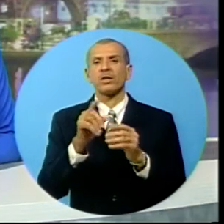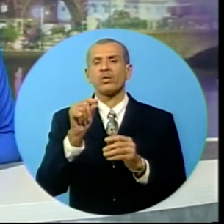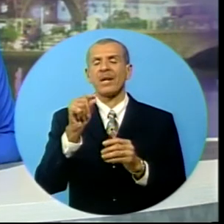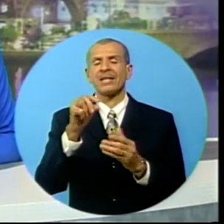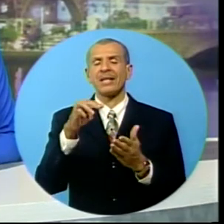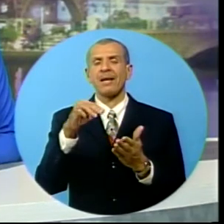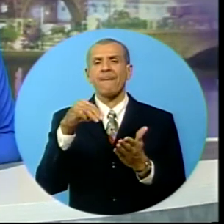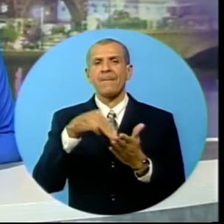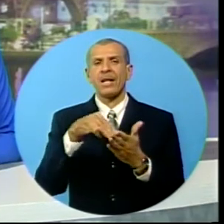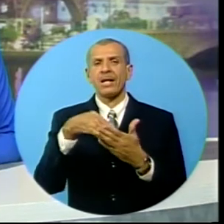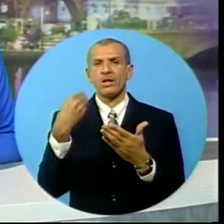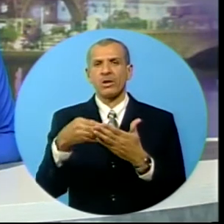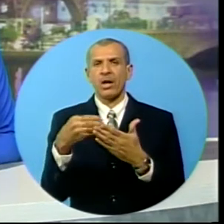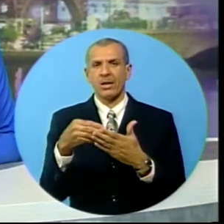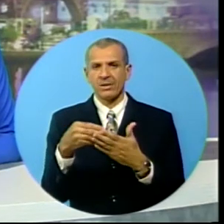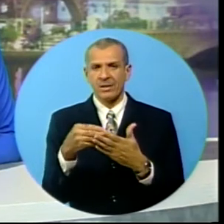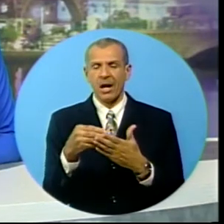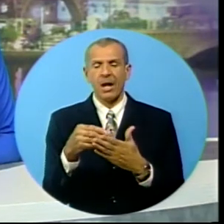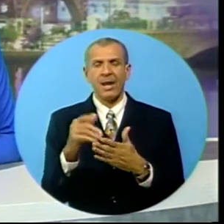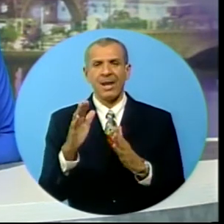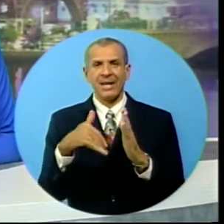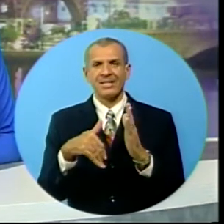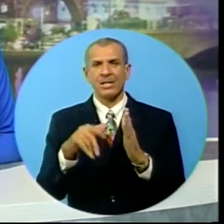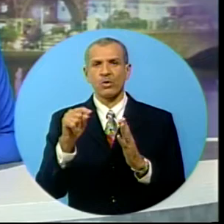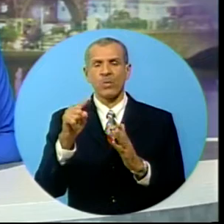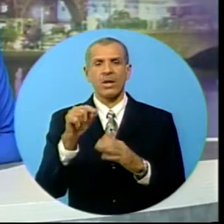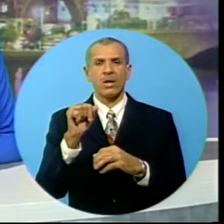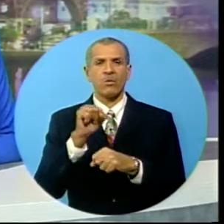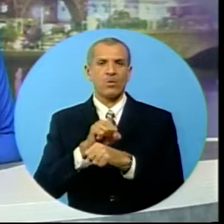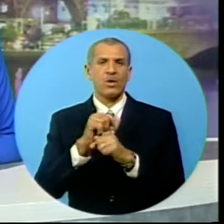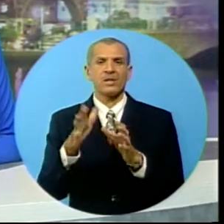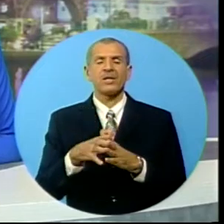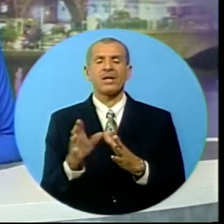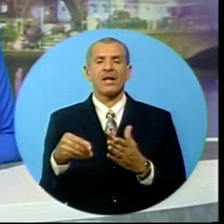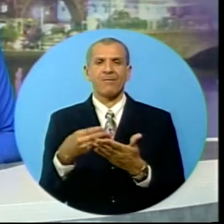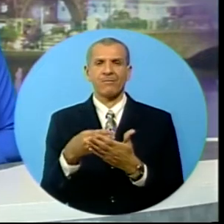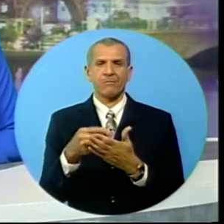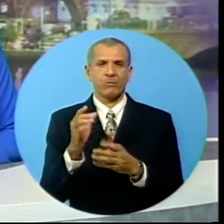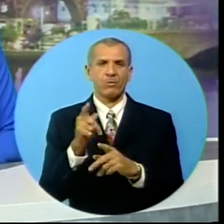$20 million and less than 200 employees can access that facility.